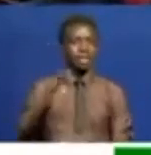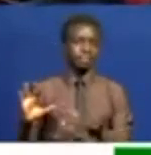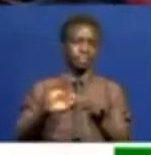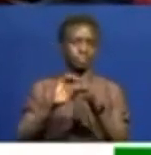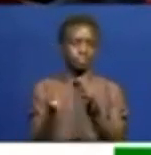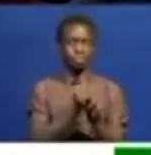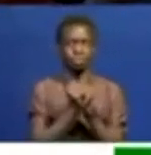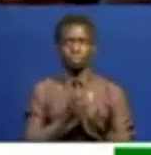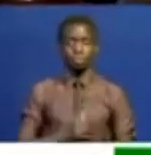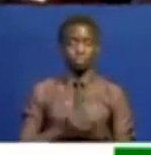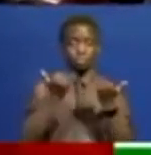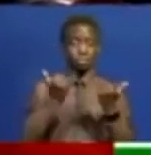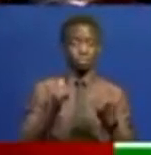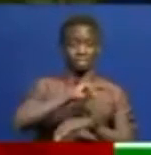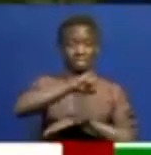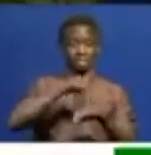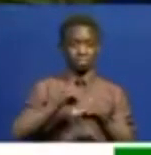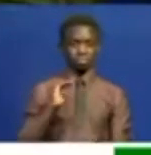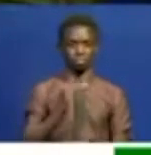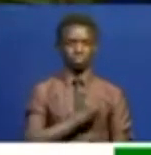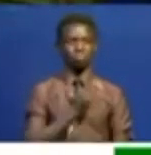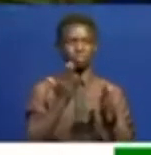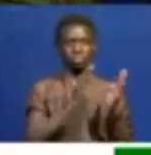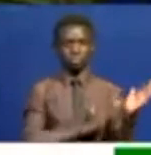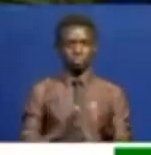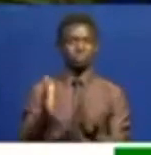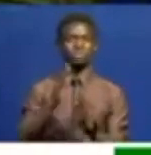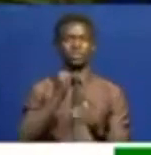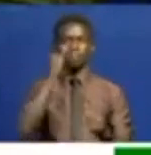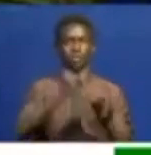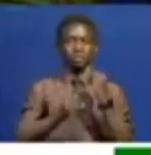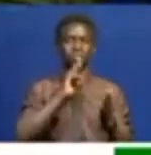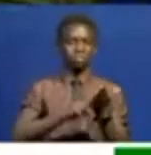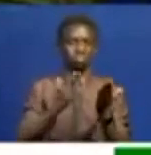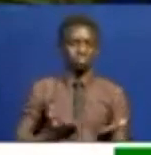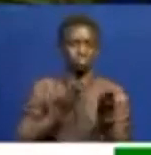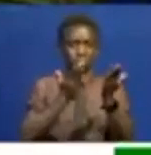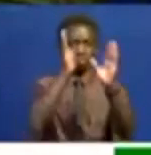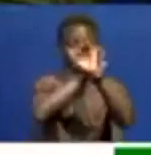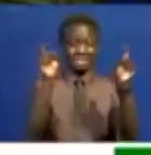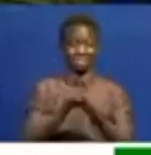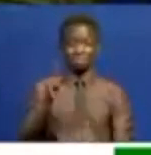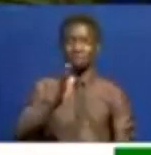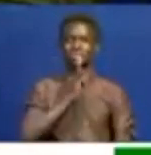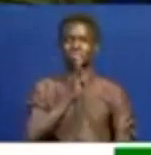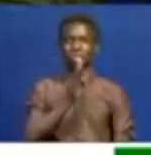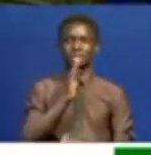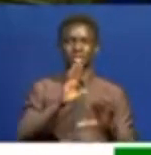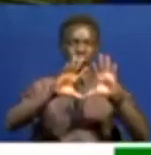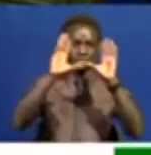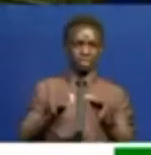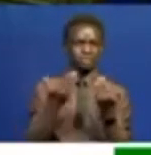Dialogue Committee will now retreat to prepare the final report that will be presented to the president. At the conclusion of his speech that took 1 hour, the